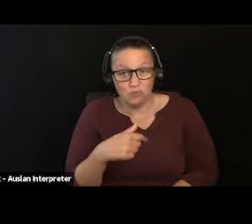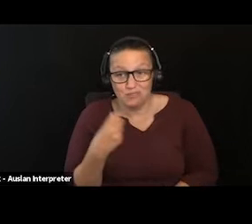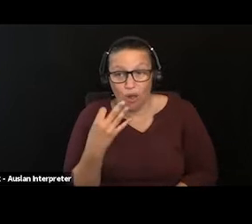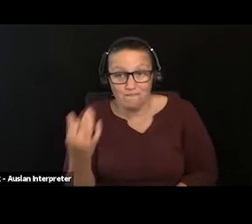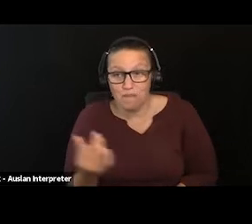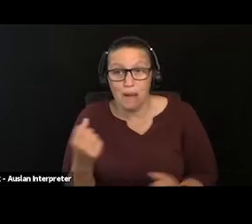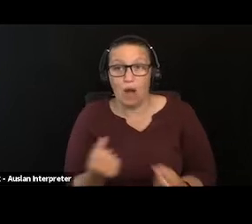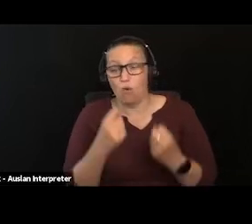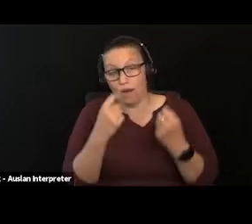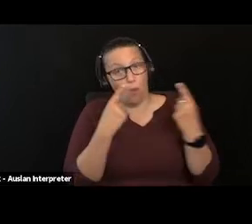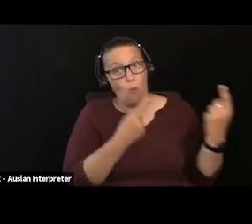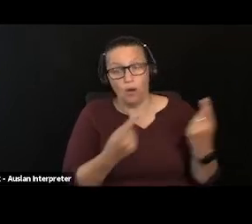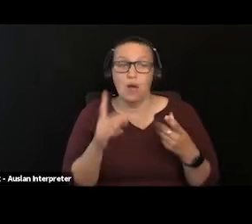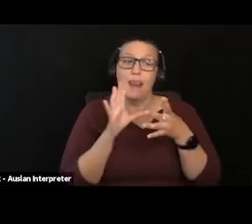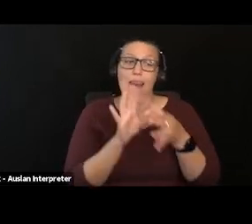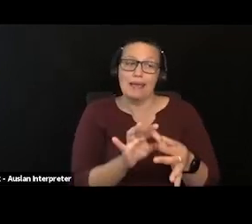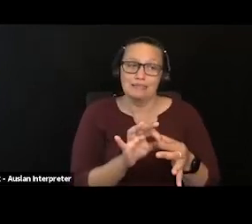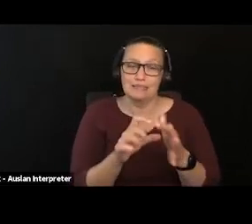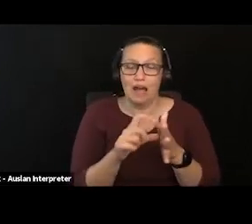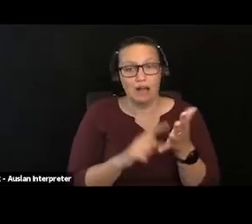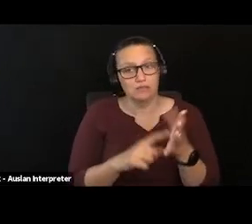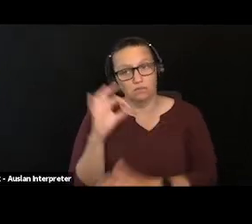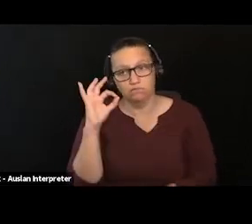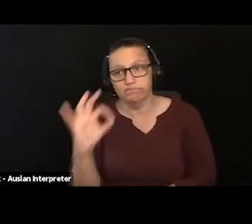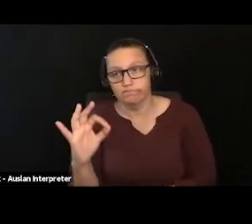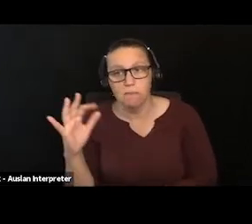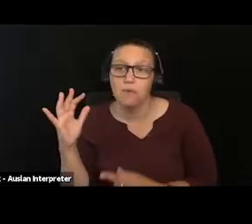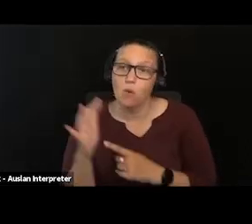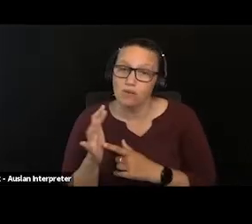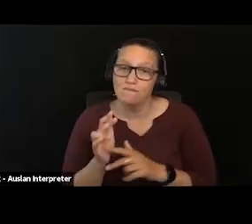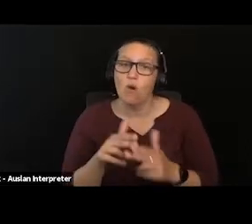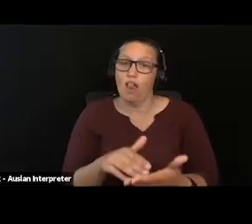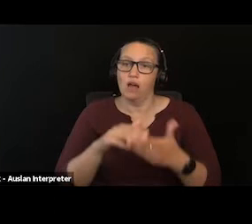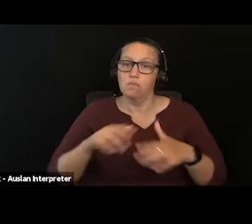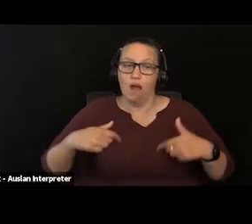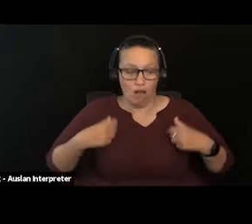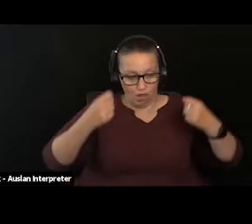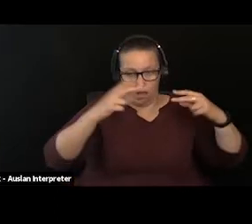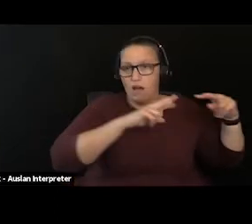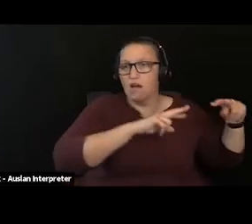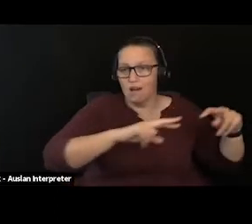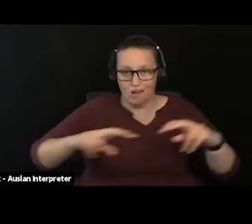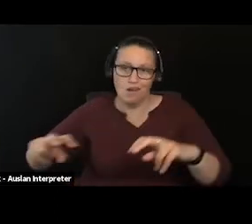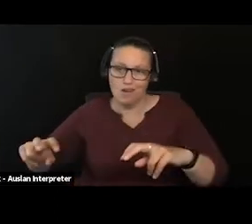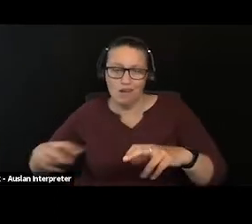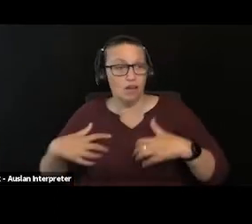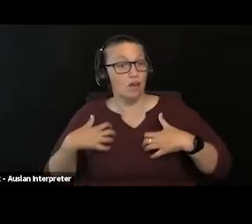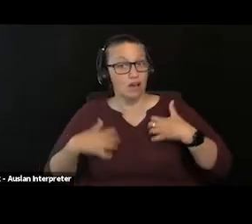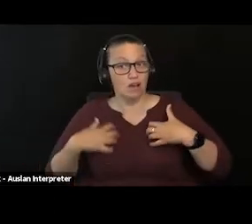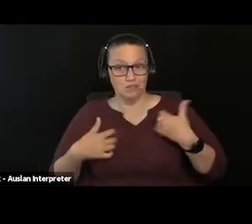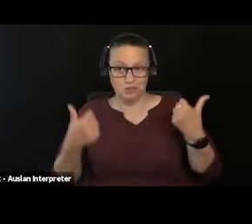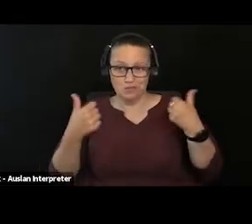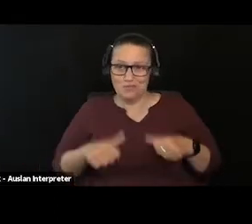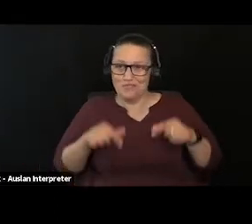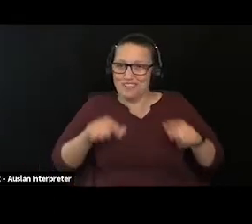that outcome. And we're really excited about expanding this into other areas and